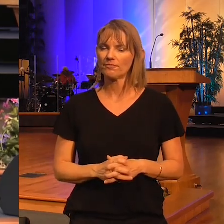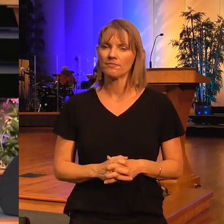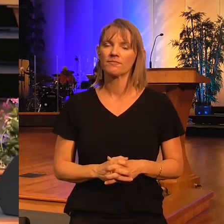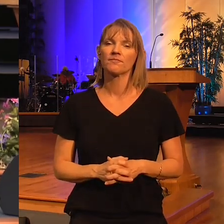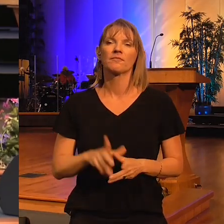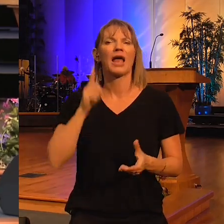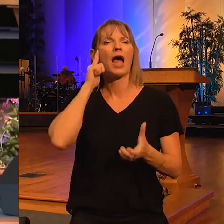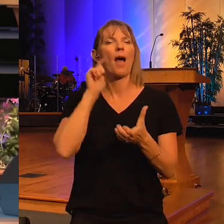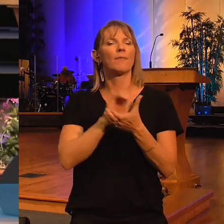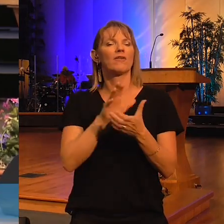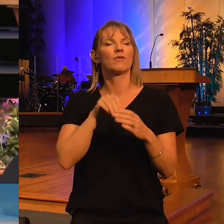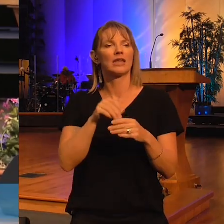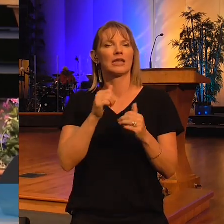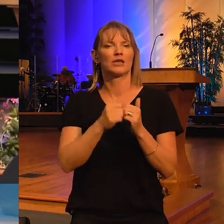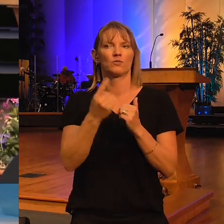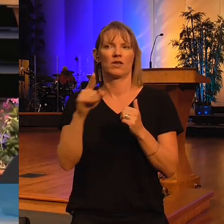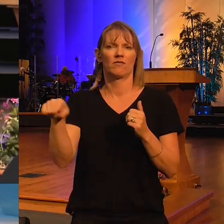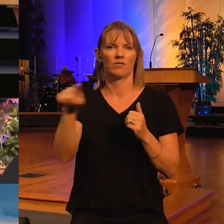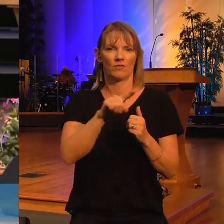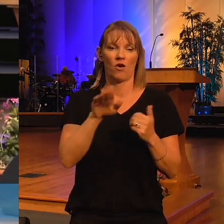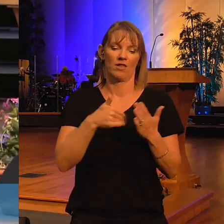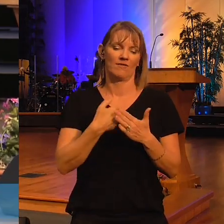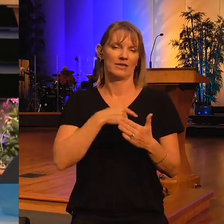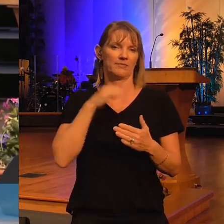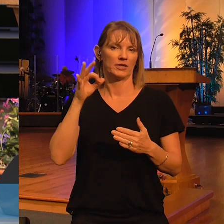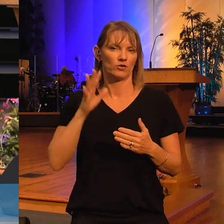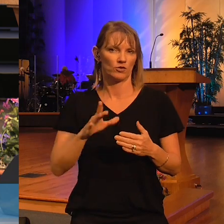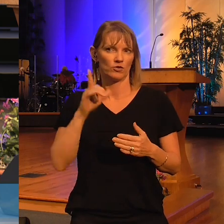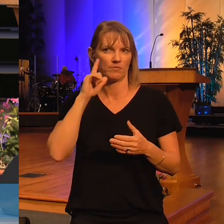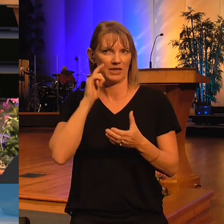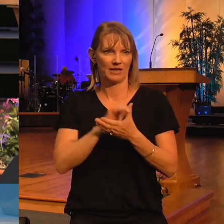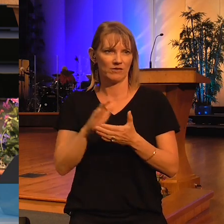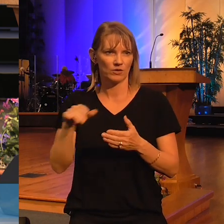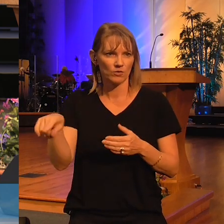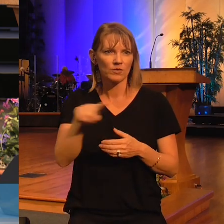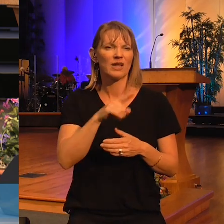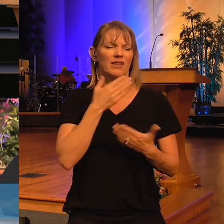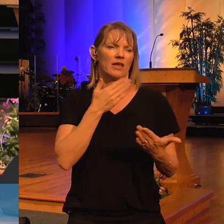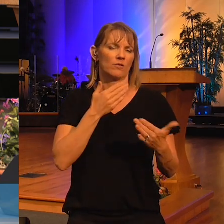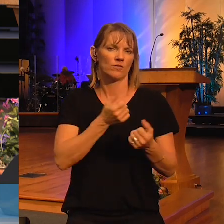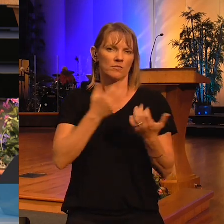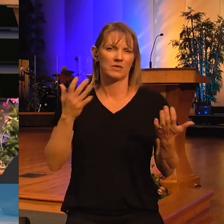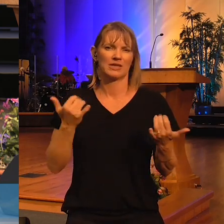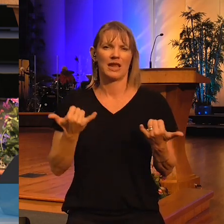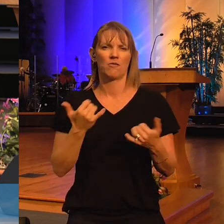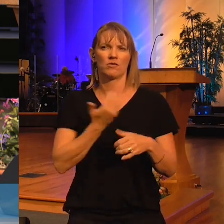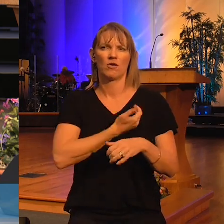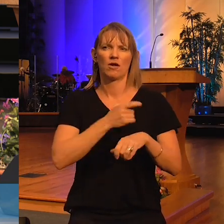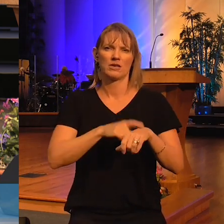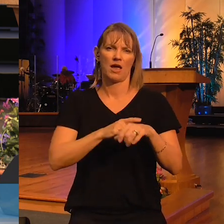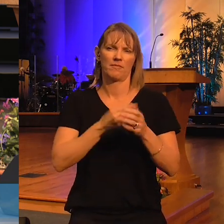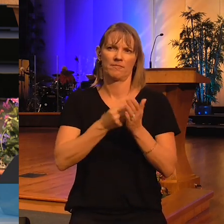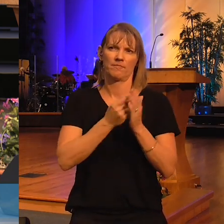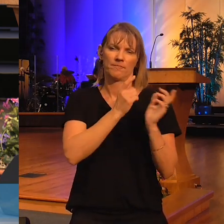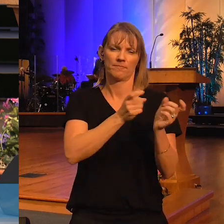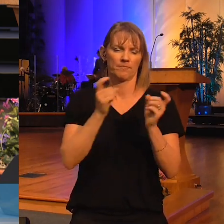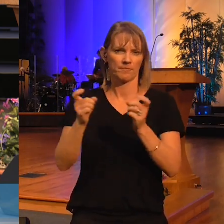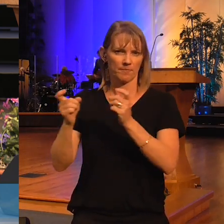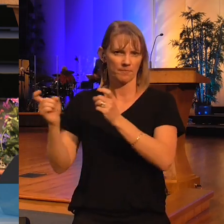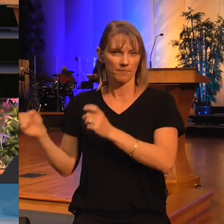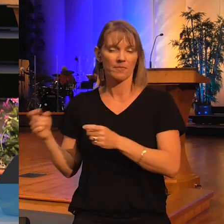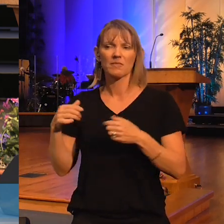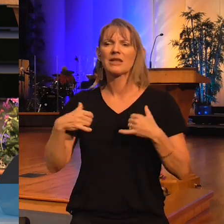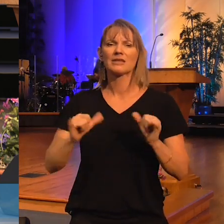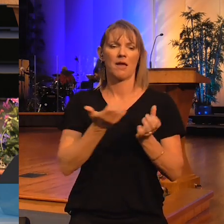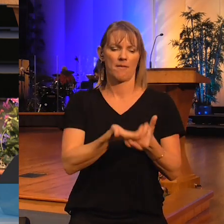So I believe in each one of you, all of us ministers do, and thank you so much. This is our time of offering. And